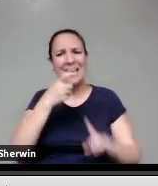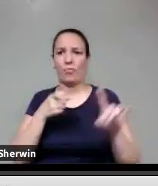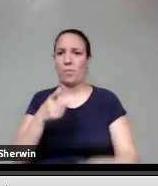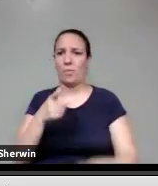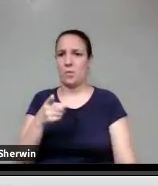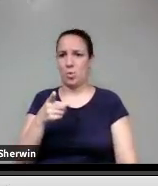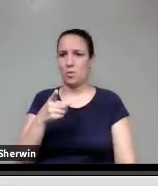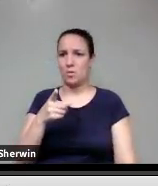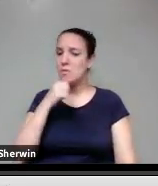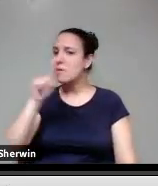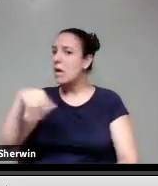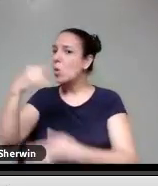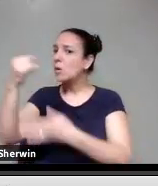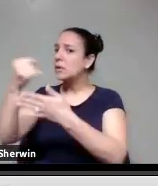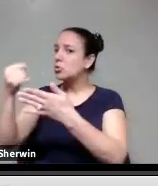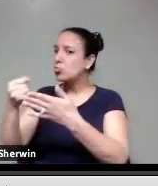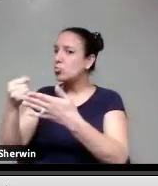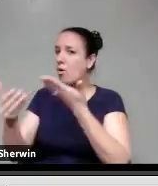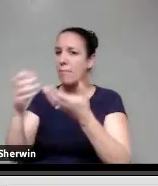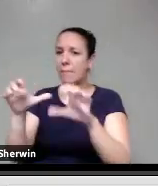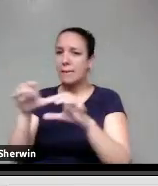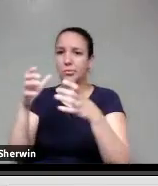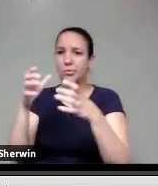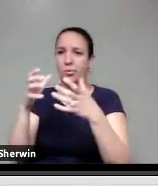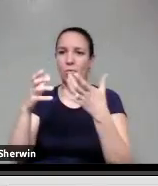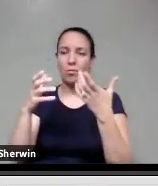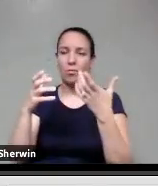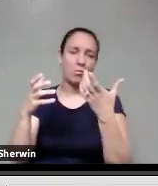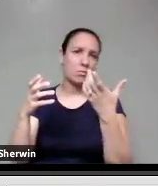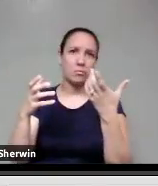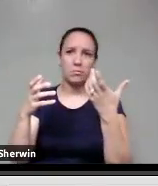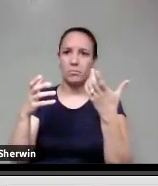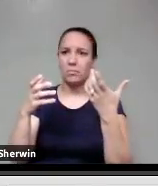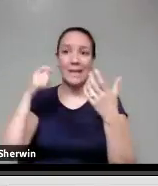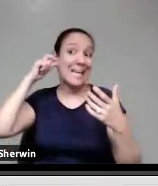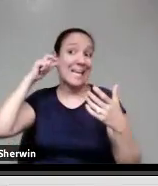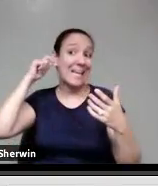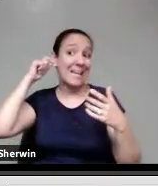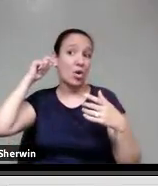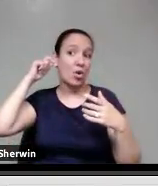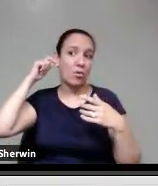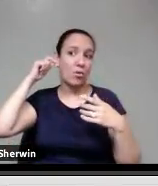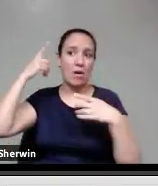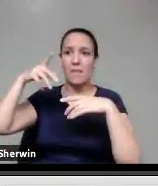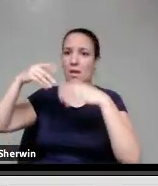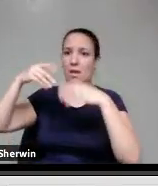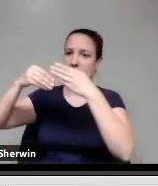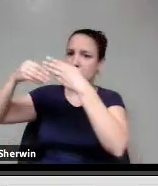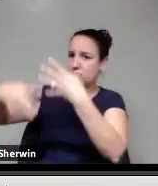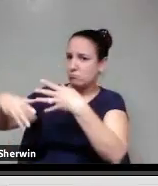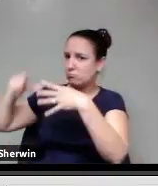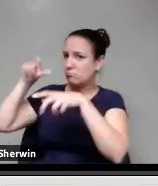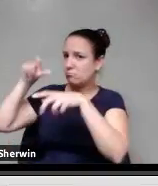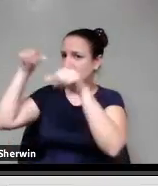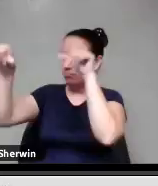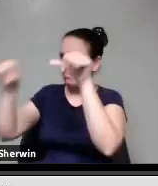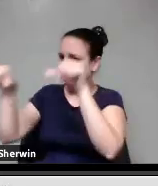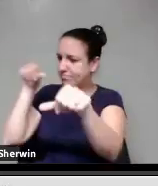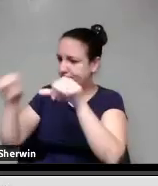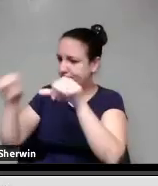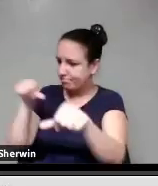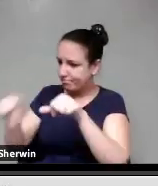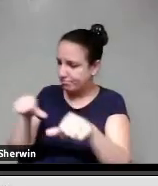just draw one, but maybe do a paper mache ear, and then have little comment cards under there that say, we want to hear from you. And you could have